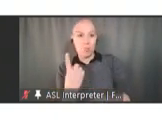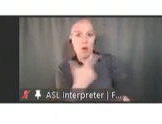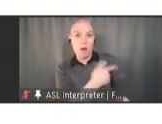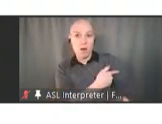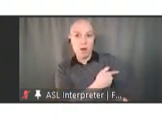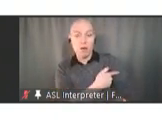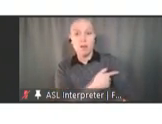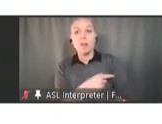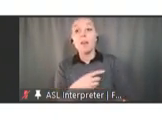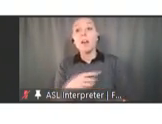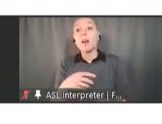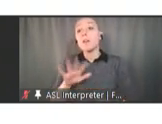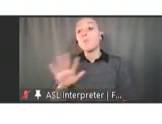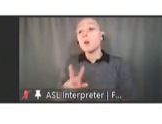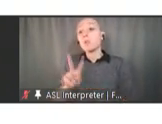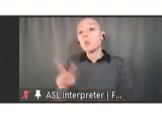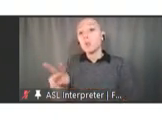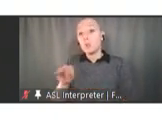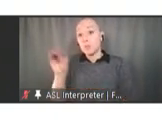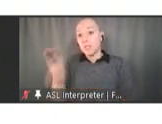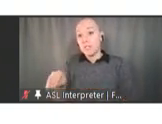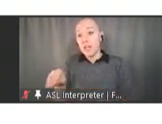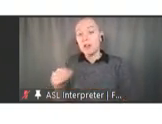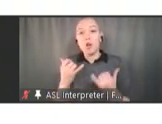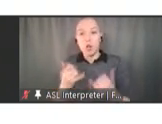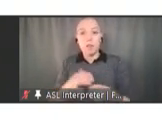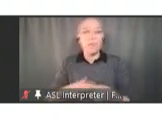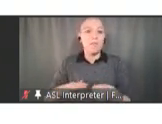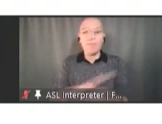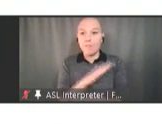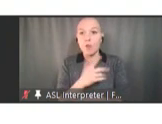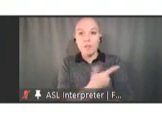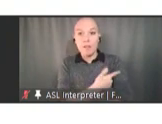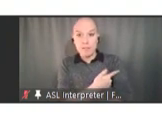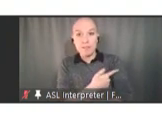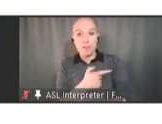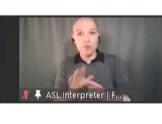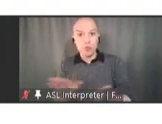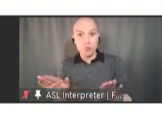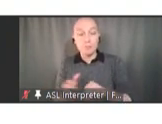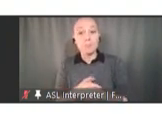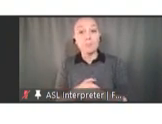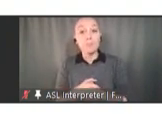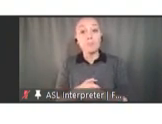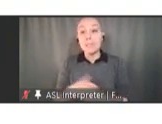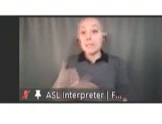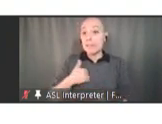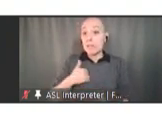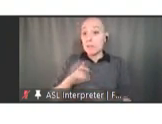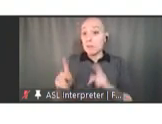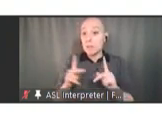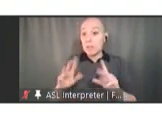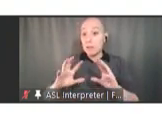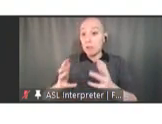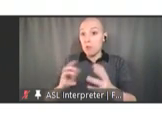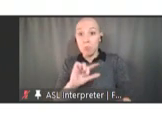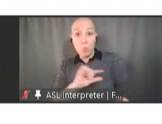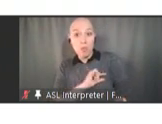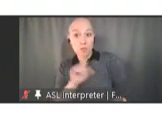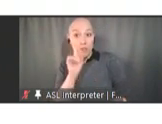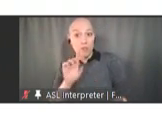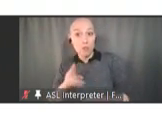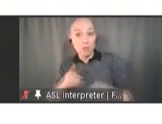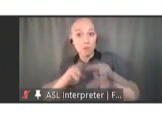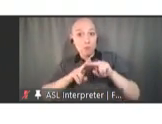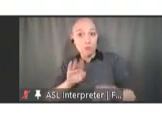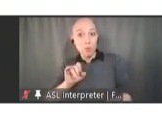approximately 22% are currently fully vaccinated. Among the Canadian population eligible for a booster, 18 years of age